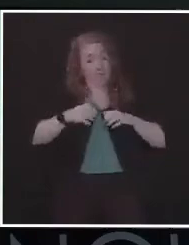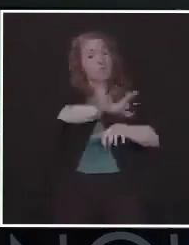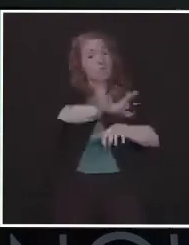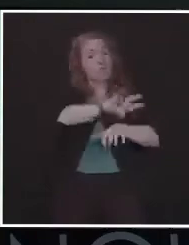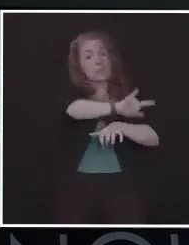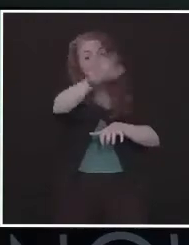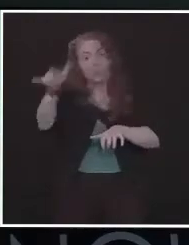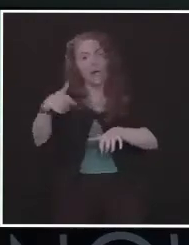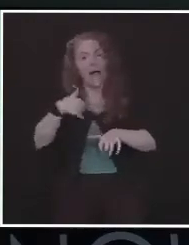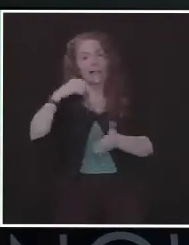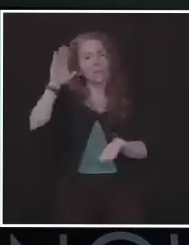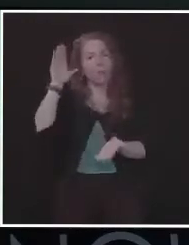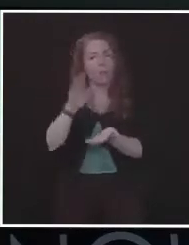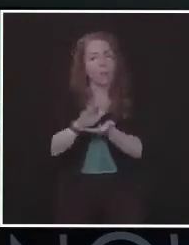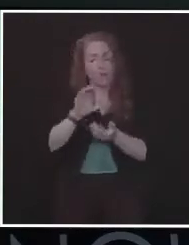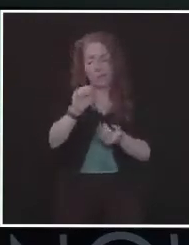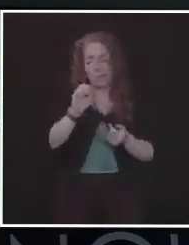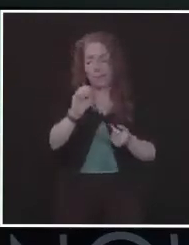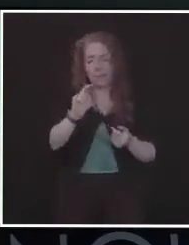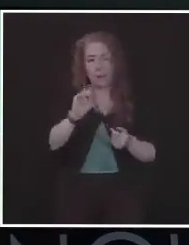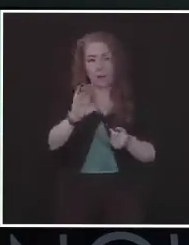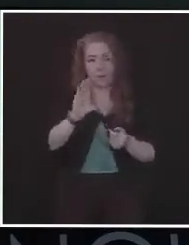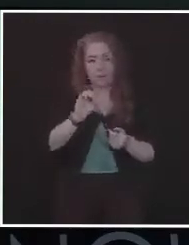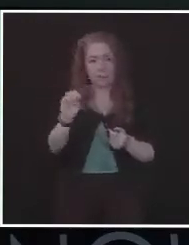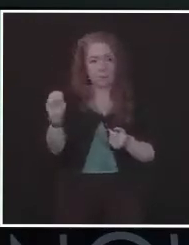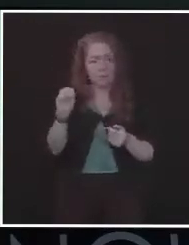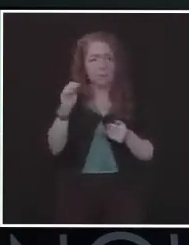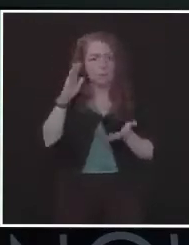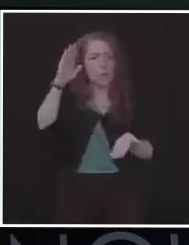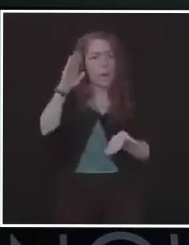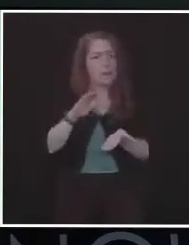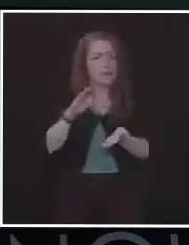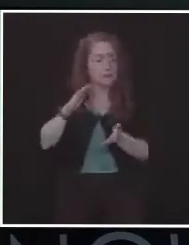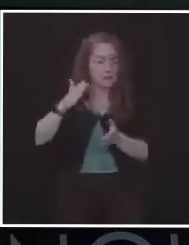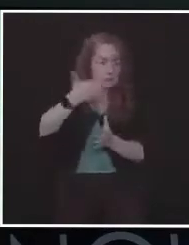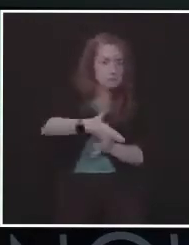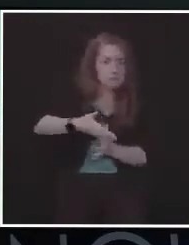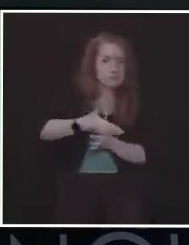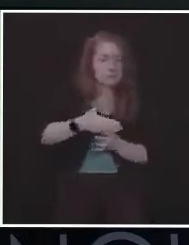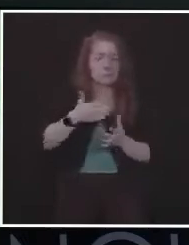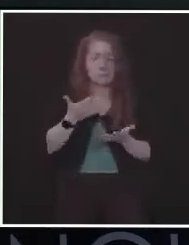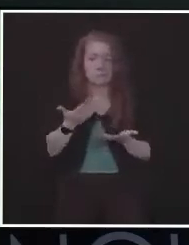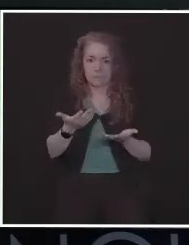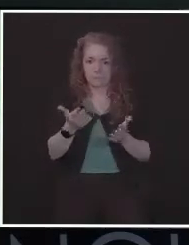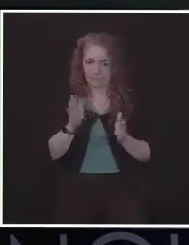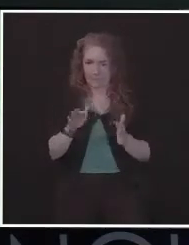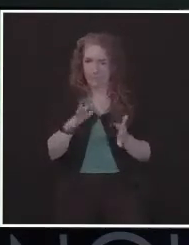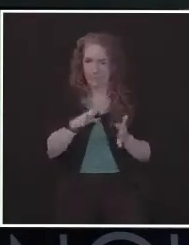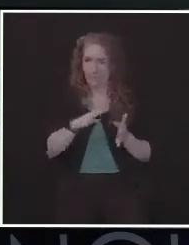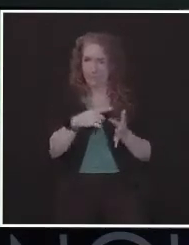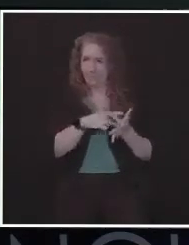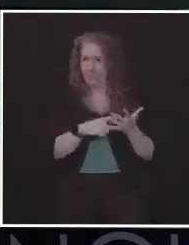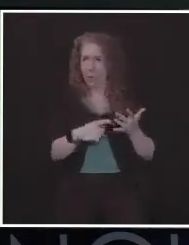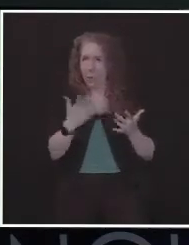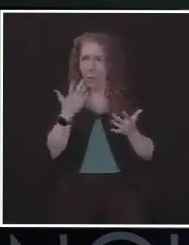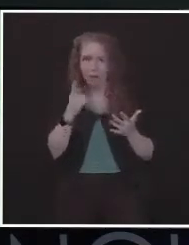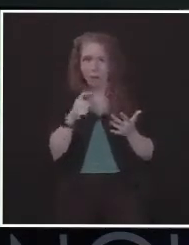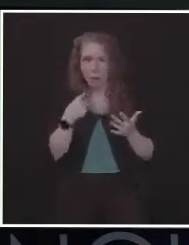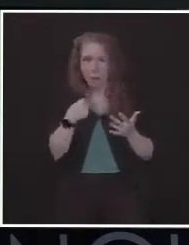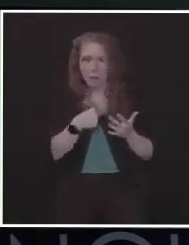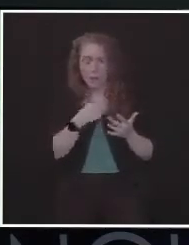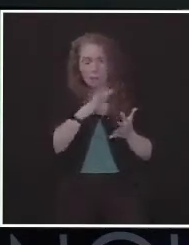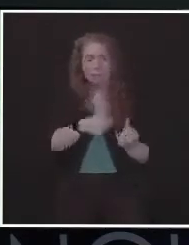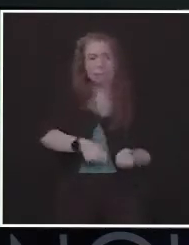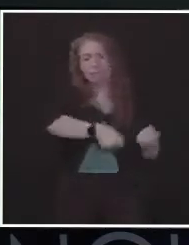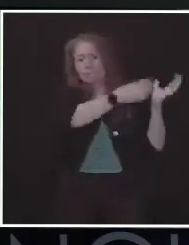Why in the world would we sacrifice all that? We don't want to. We're not. We can do all these